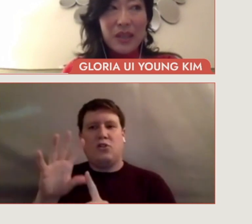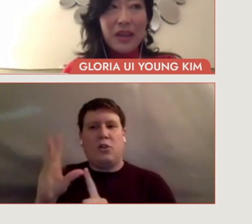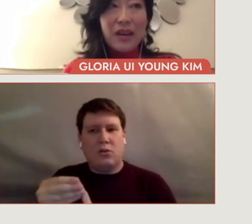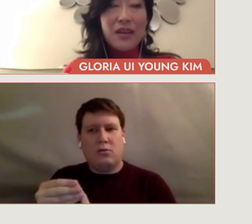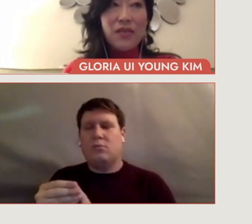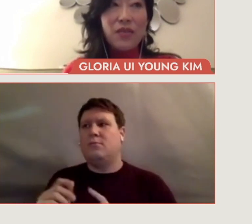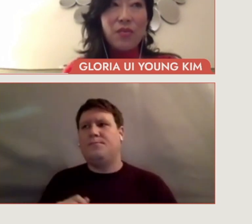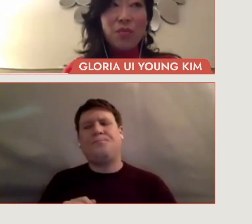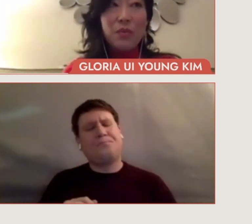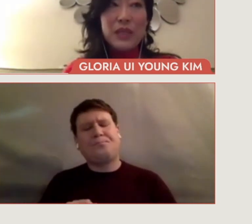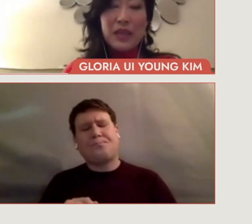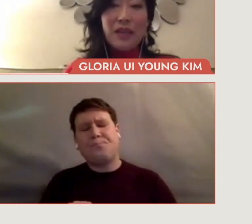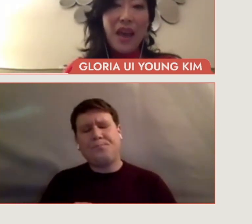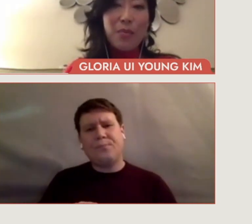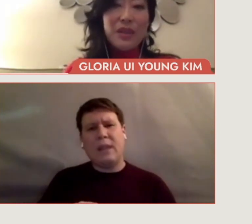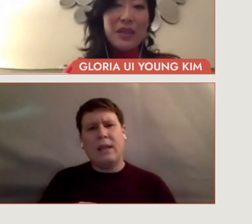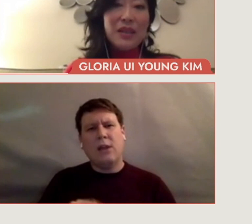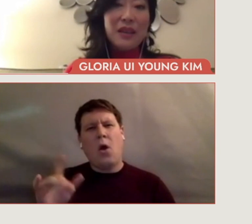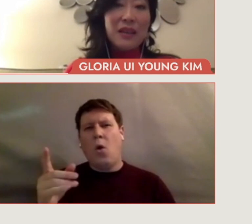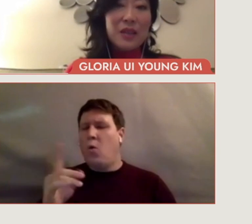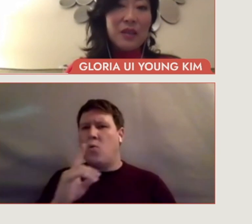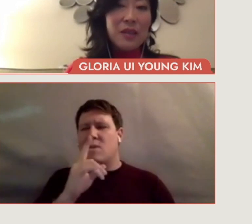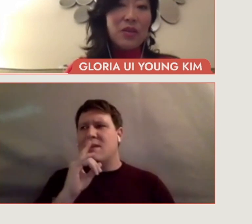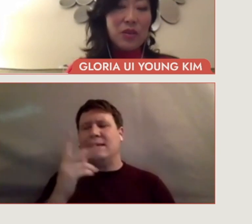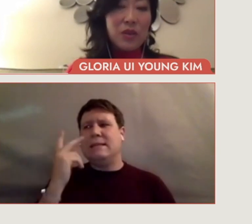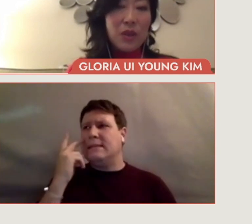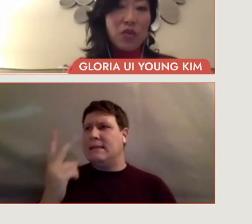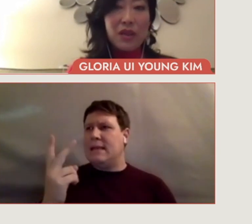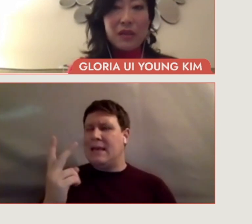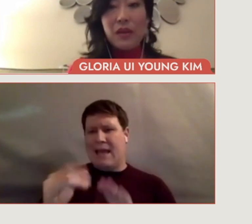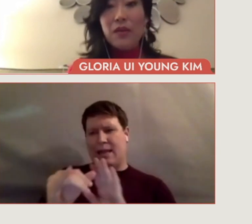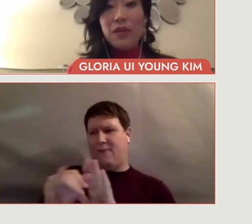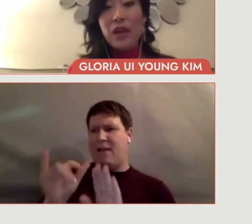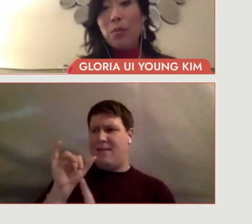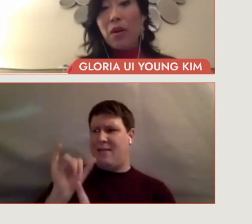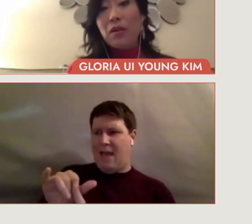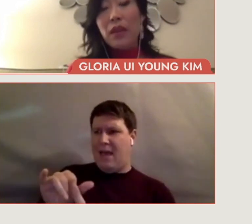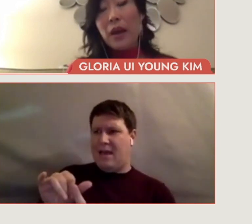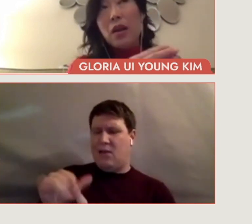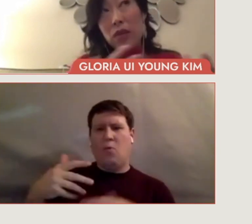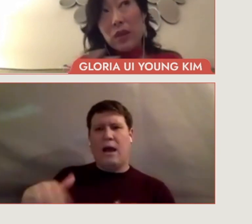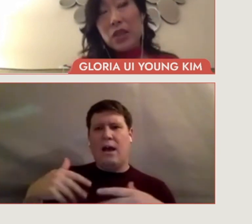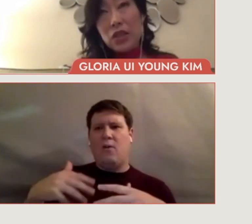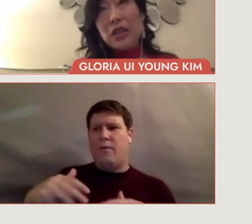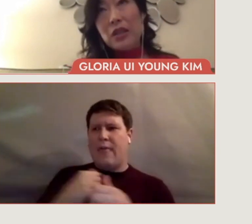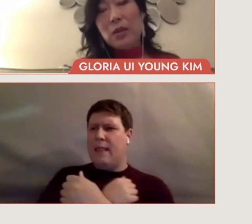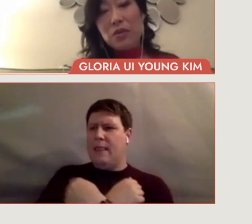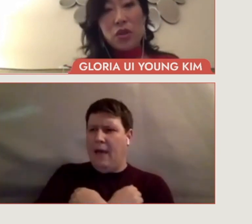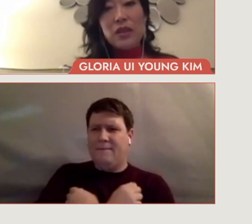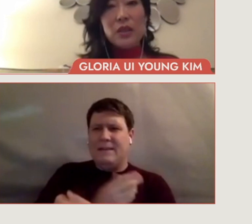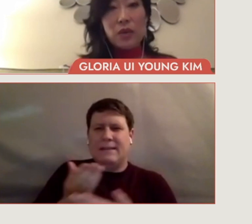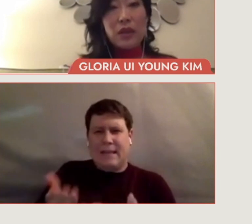just kind of seeing that, but seeing that there's also this tremendous love, and that part of that, essentially